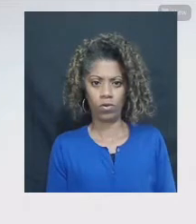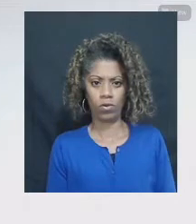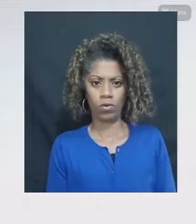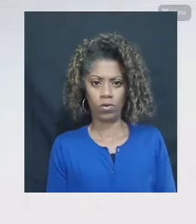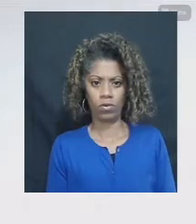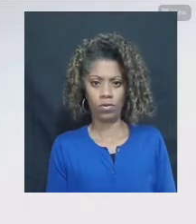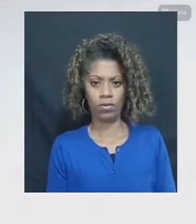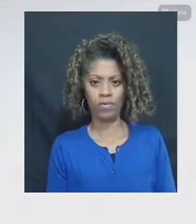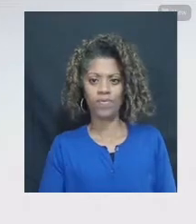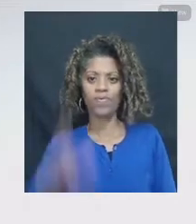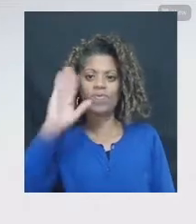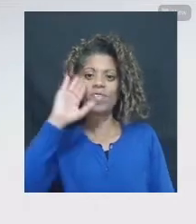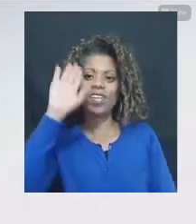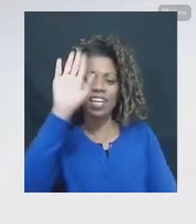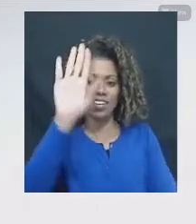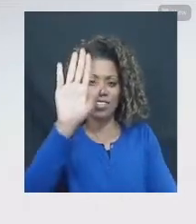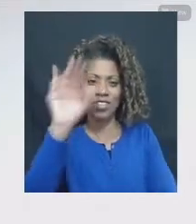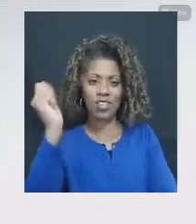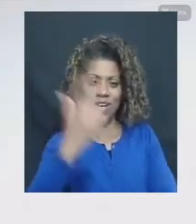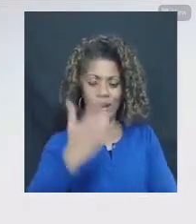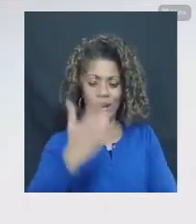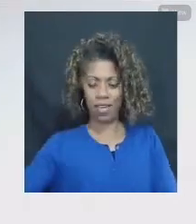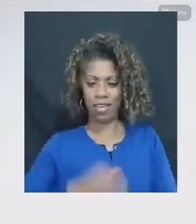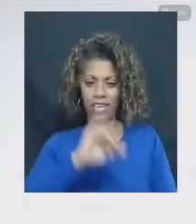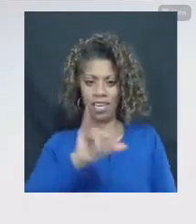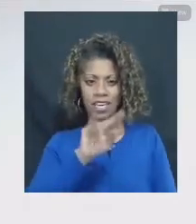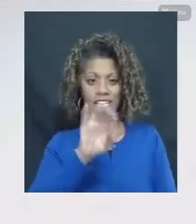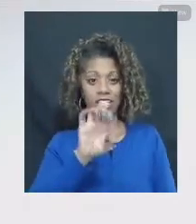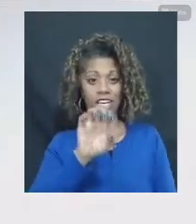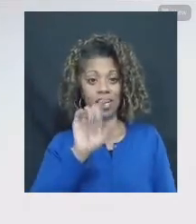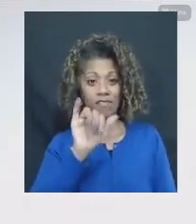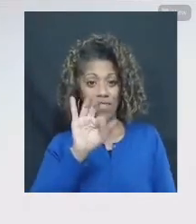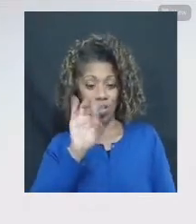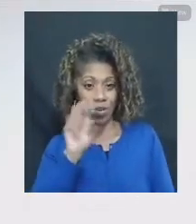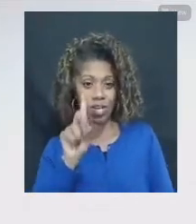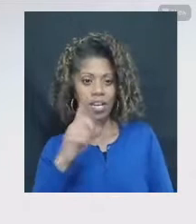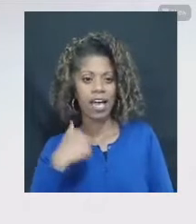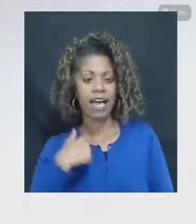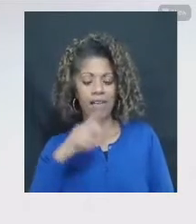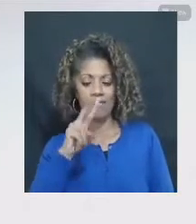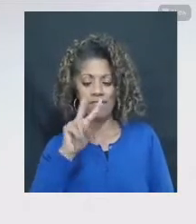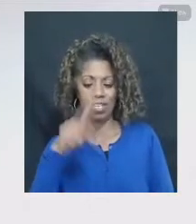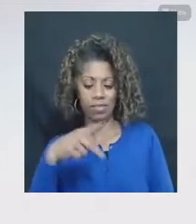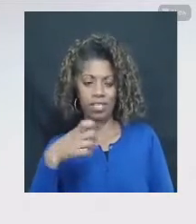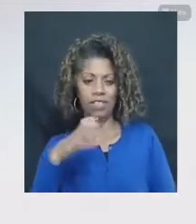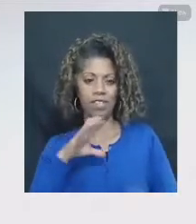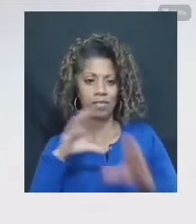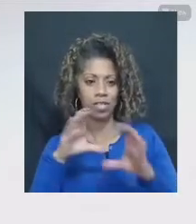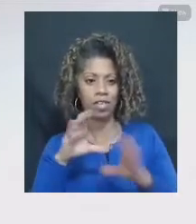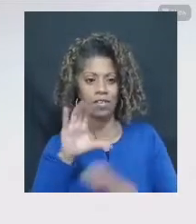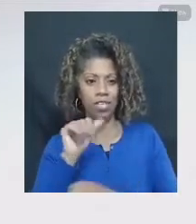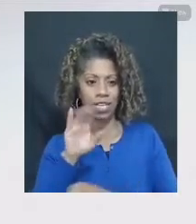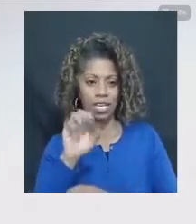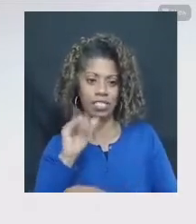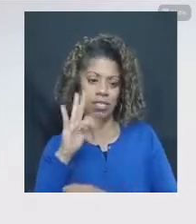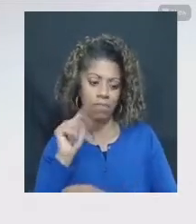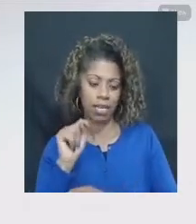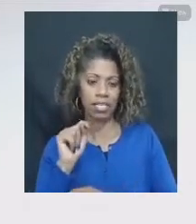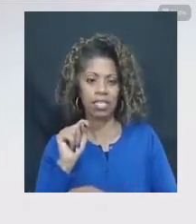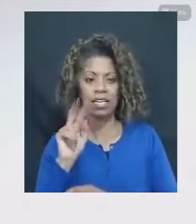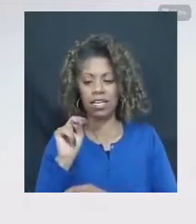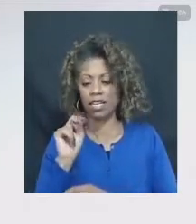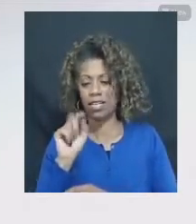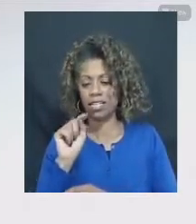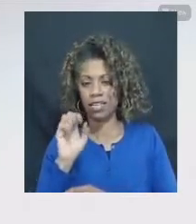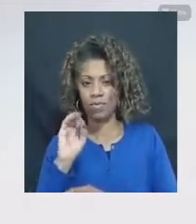Good afternoon, all. My name is Jade Floyd, Vice President of Communications at the CASE Foundation and the CASE Impact Network. It is my pleasure today to kick off